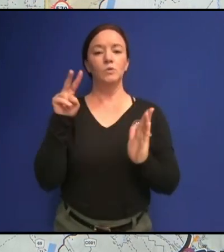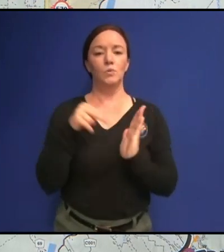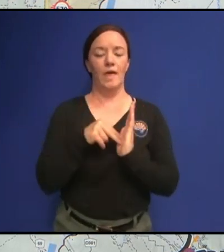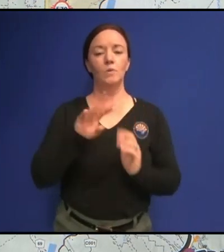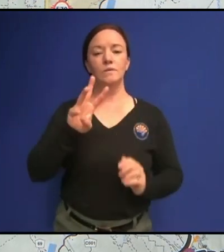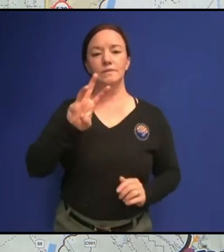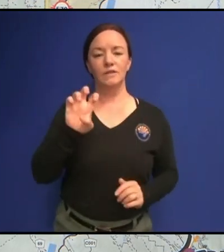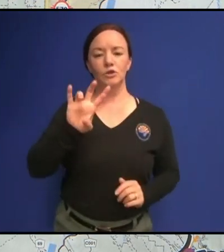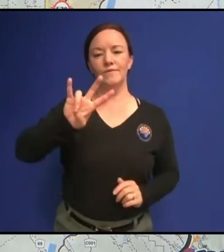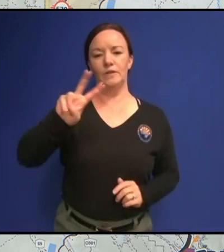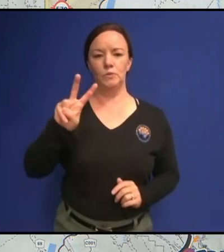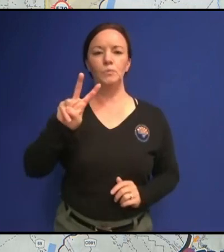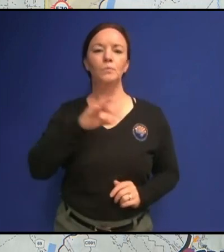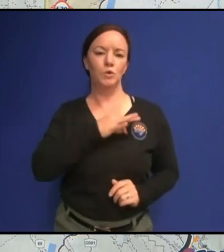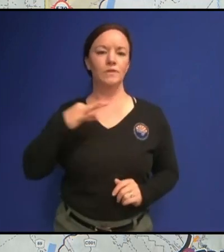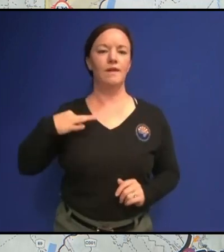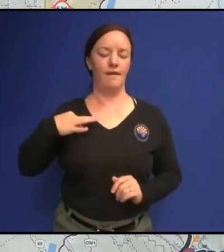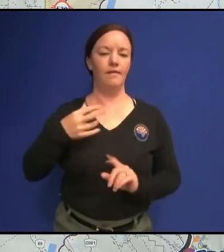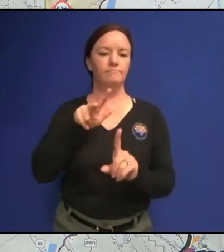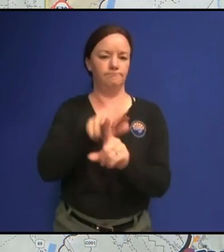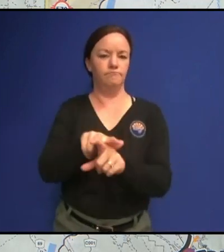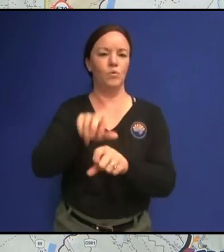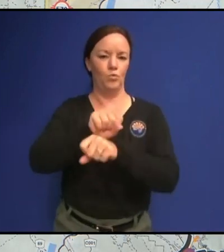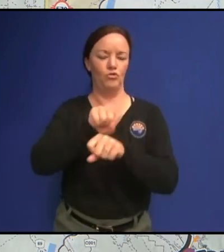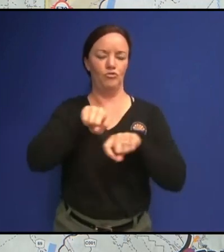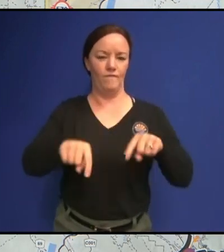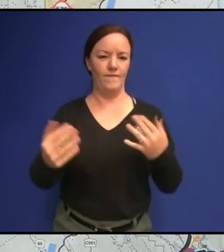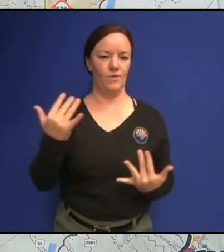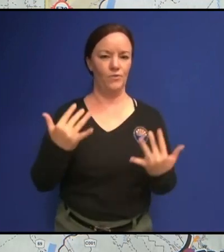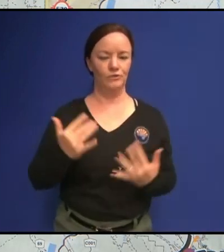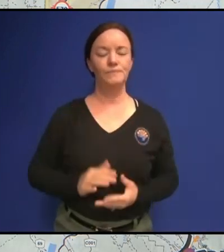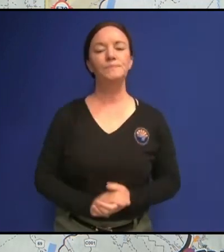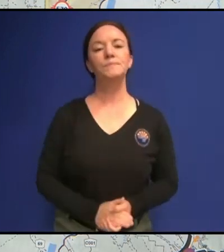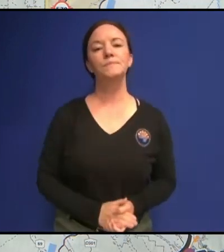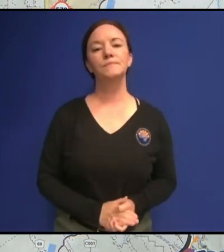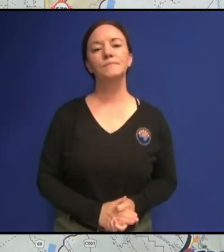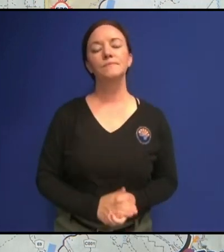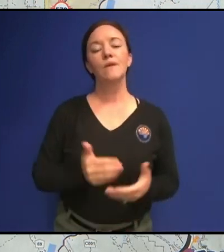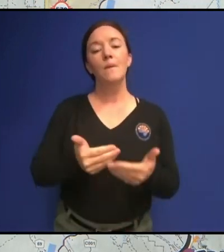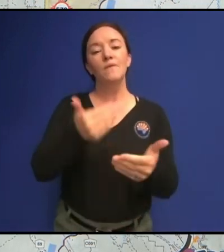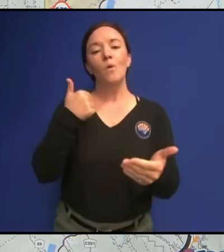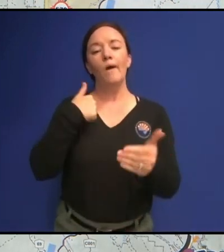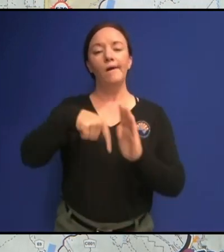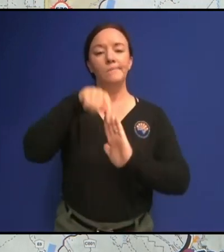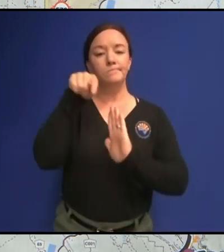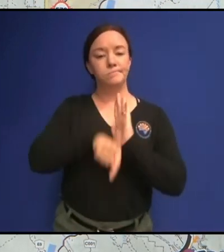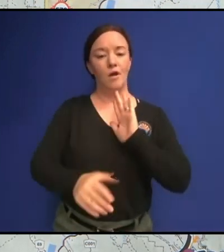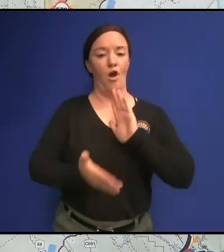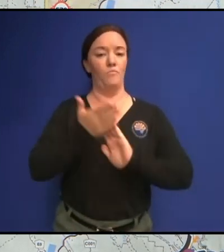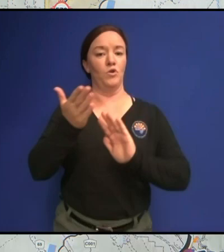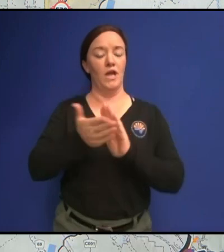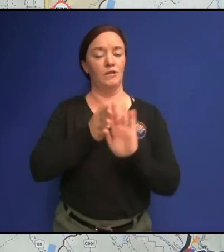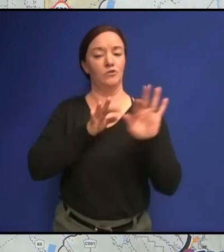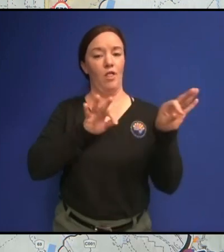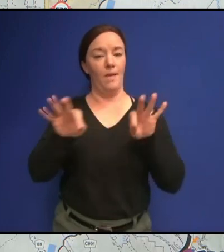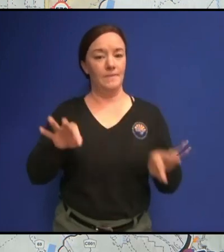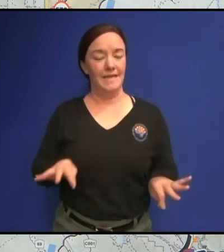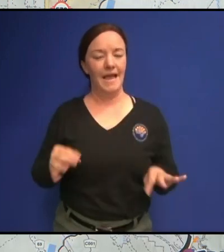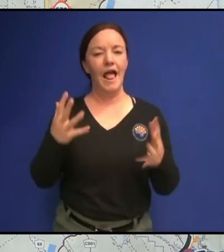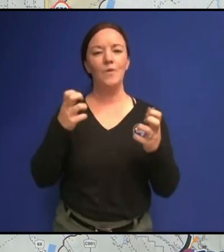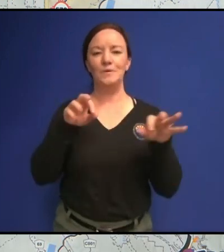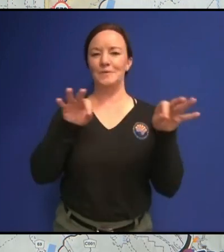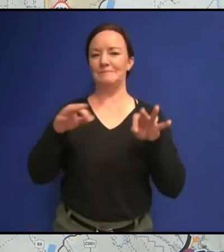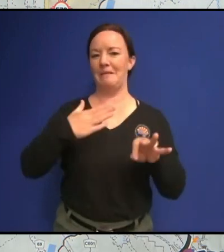2,672 personnel assigned to the incident. So before I get into the operational update, I want to tell you about my pointer.